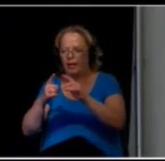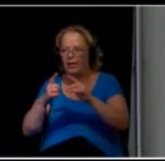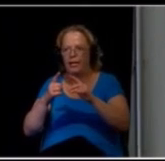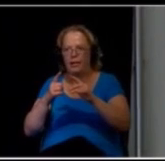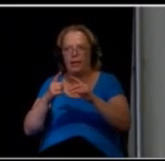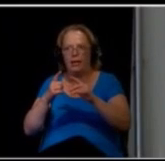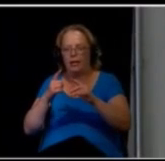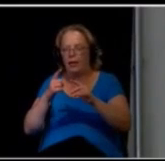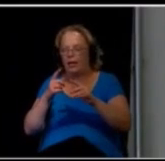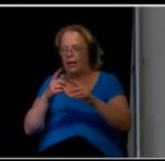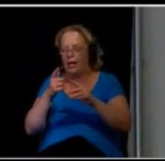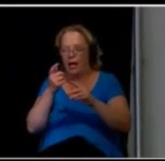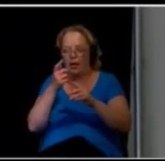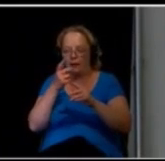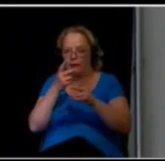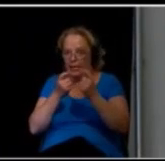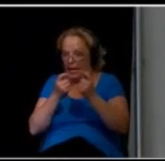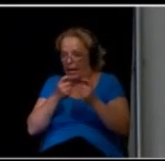is very difficult.